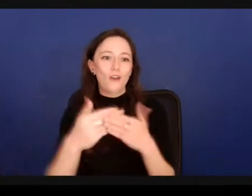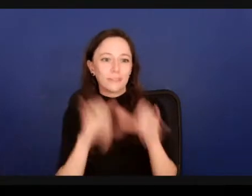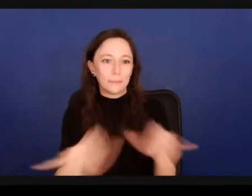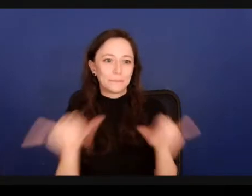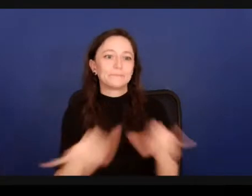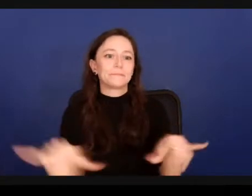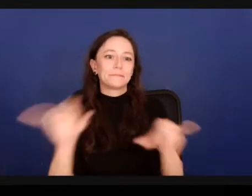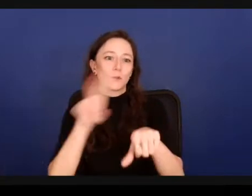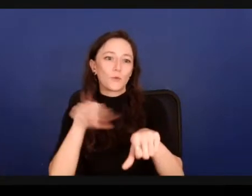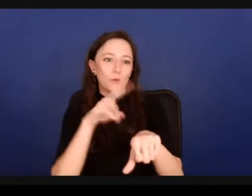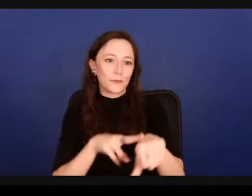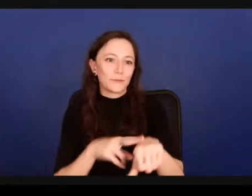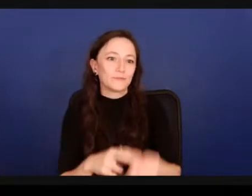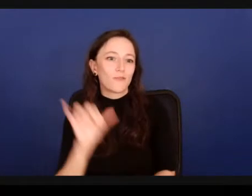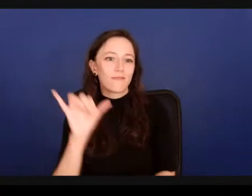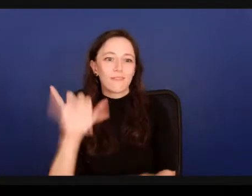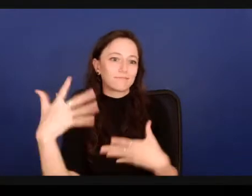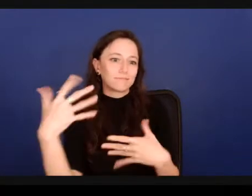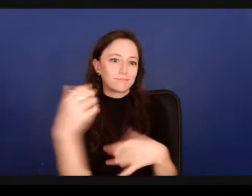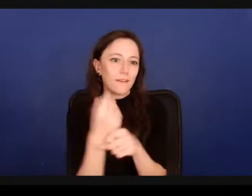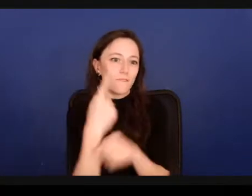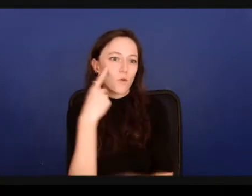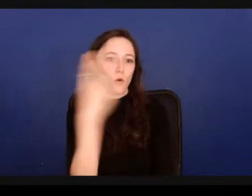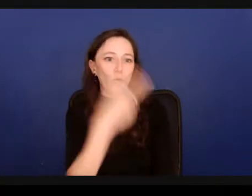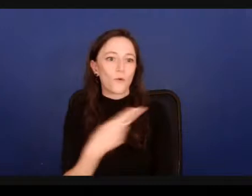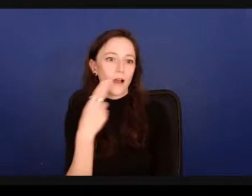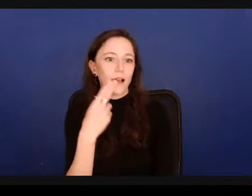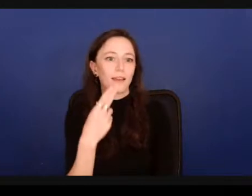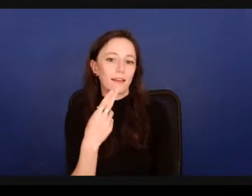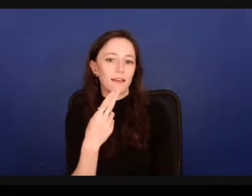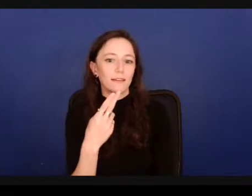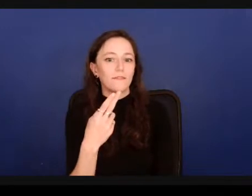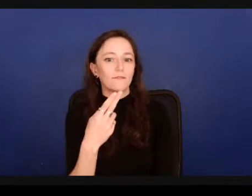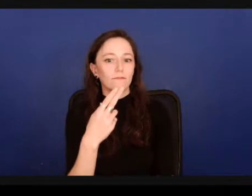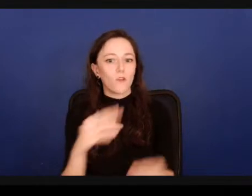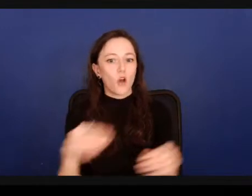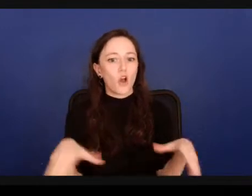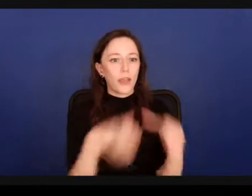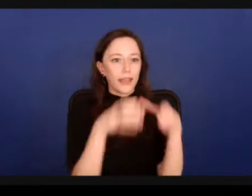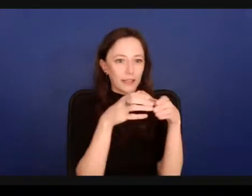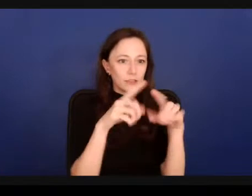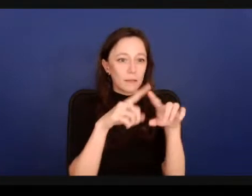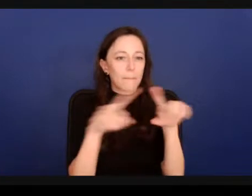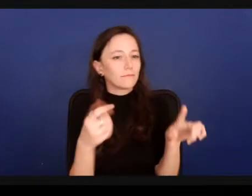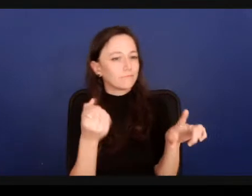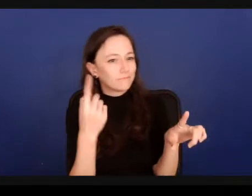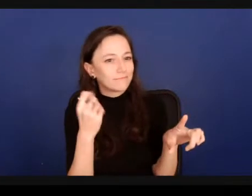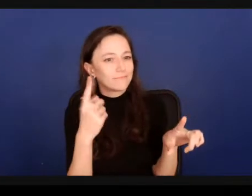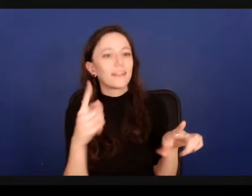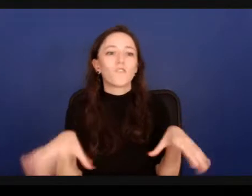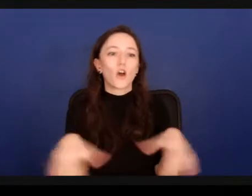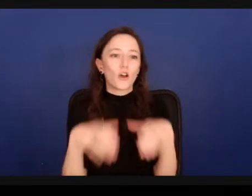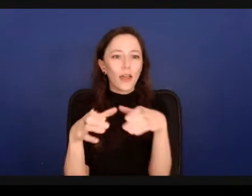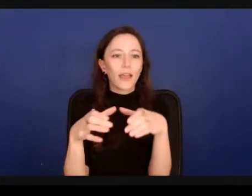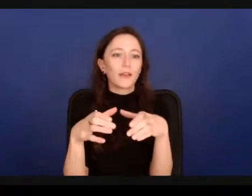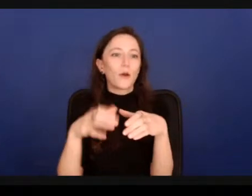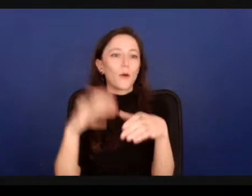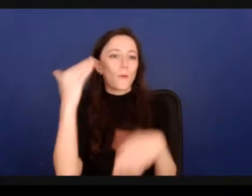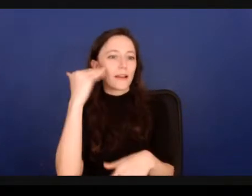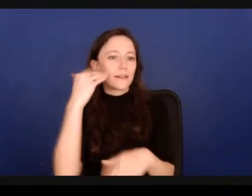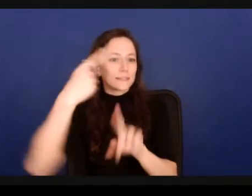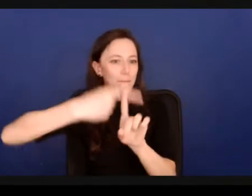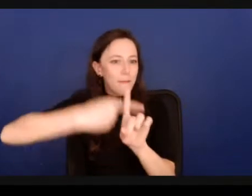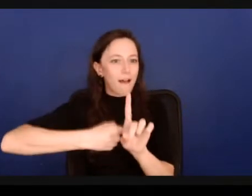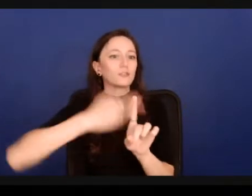volcanoes. But given that this is Volcano Awareness Month, and there will be a talk on this coming up towards the end of the month, I'll throw in as well their monthly